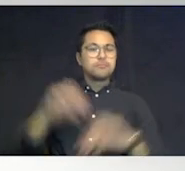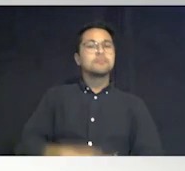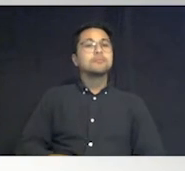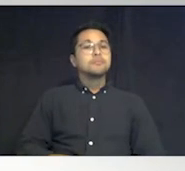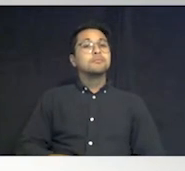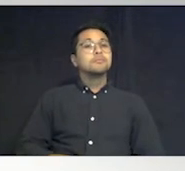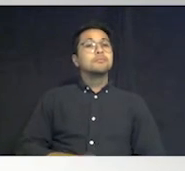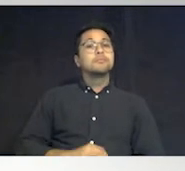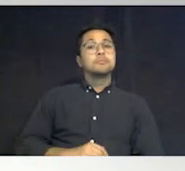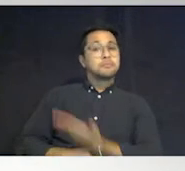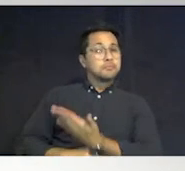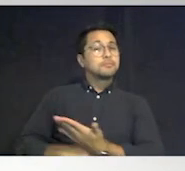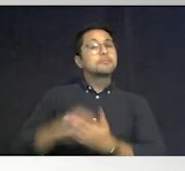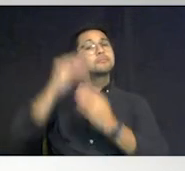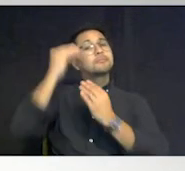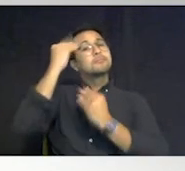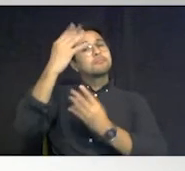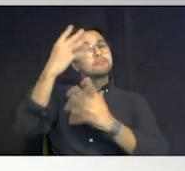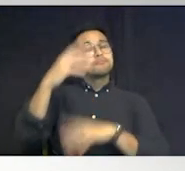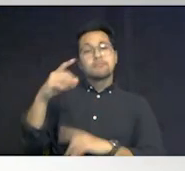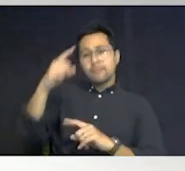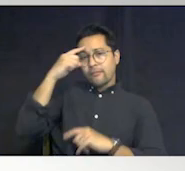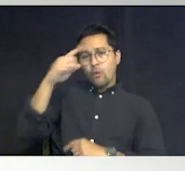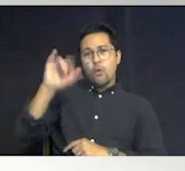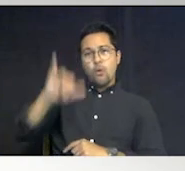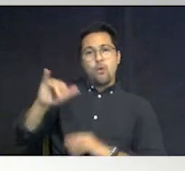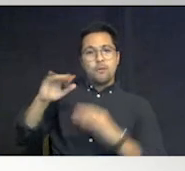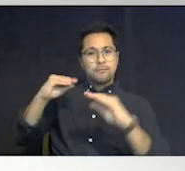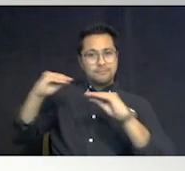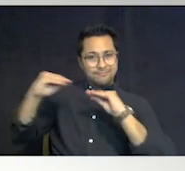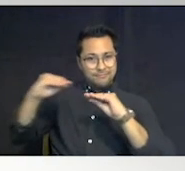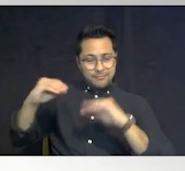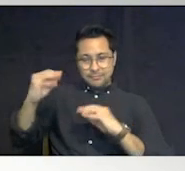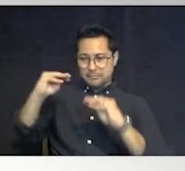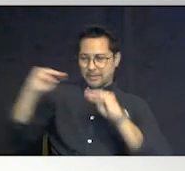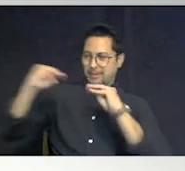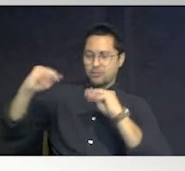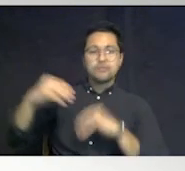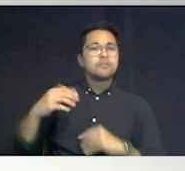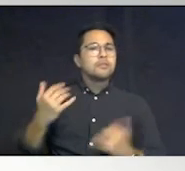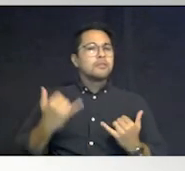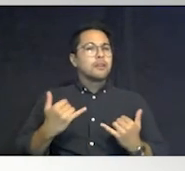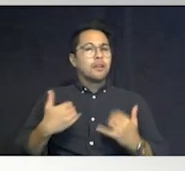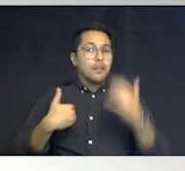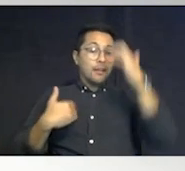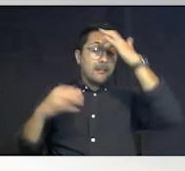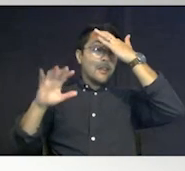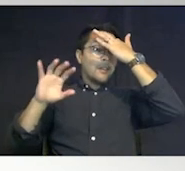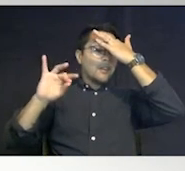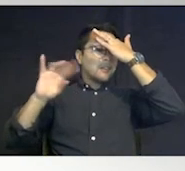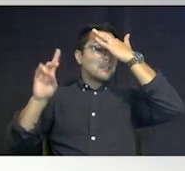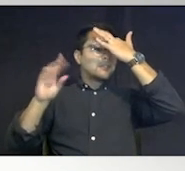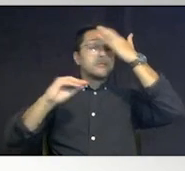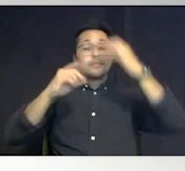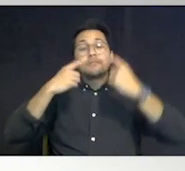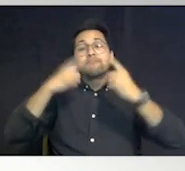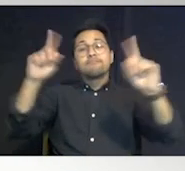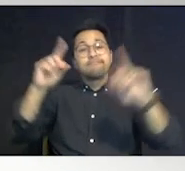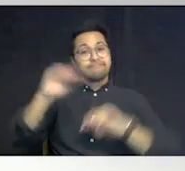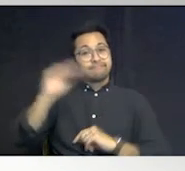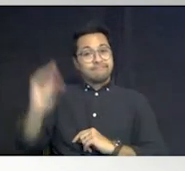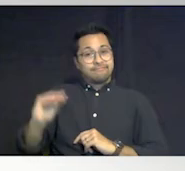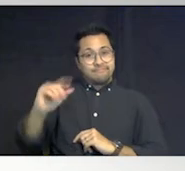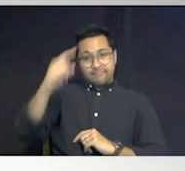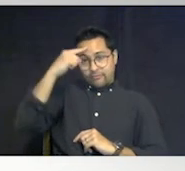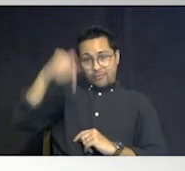Here is just a little bit of data as well for the mediation. Right now there's an 87% success rate for this year.